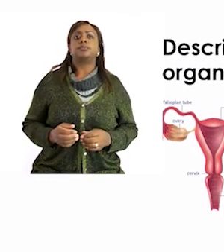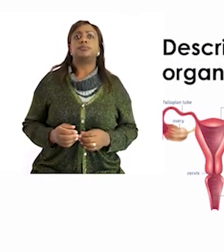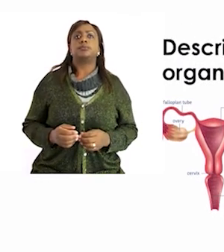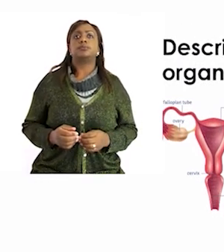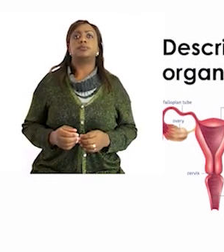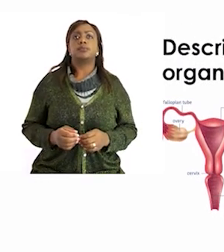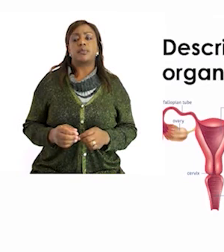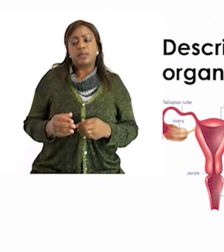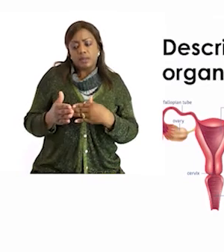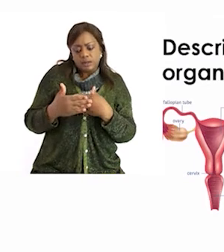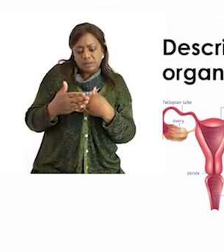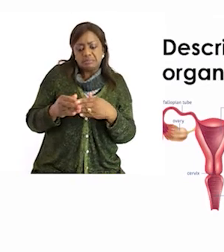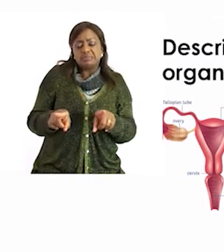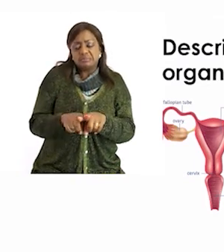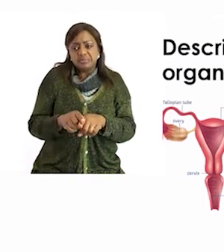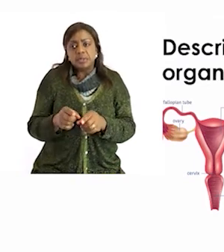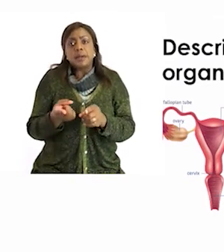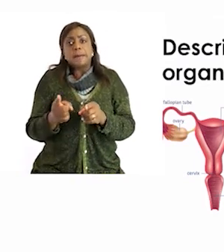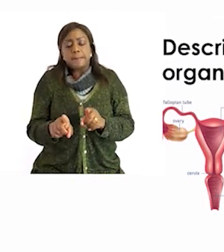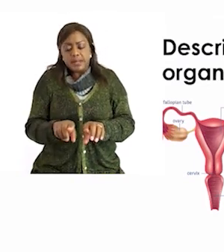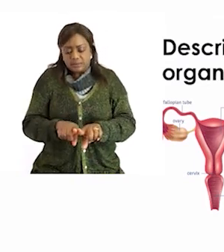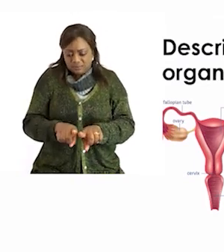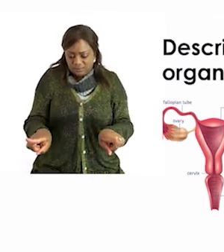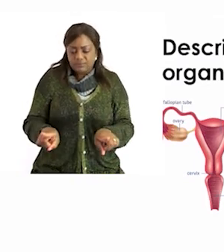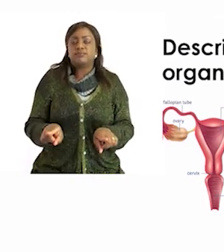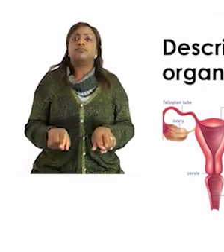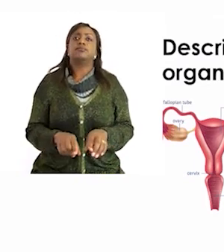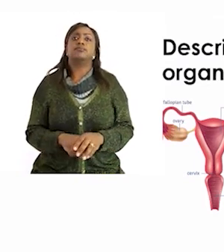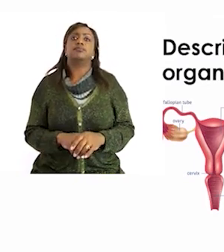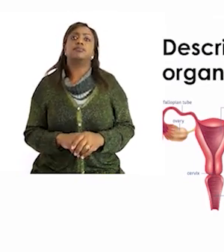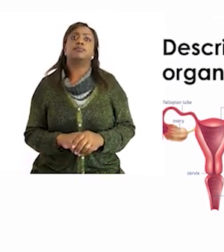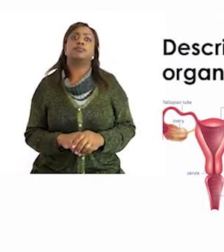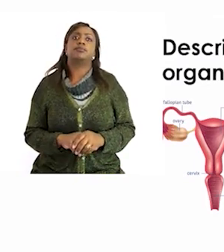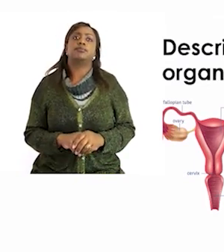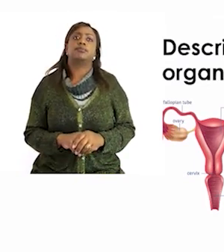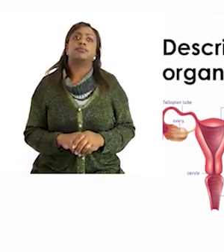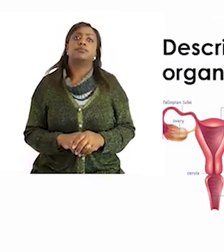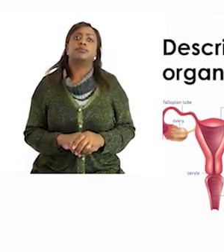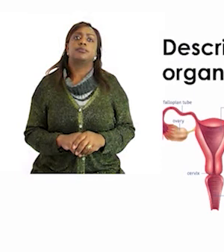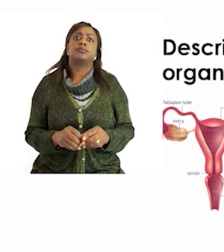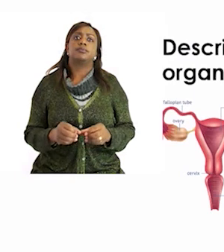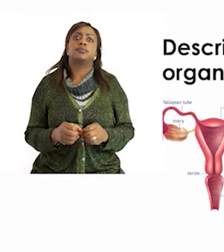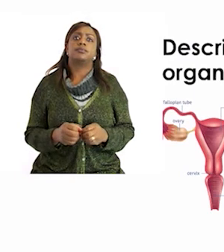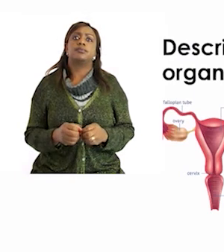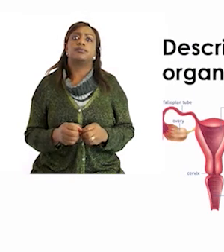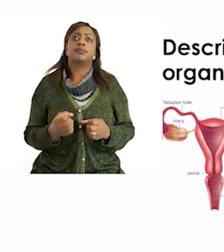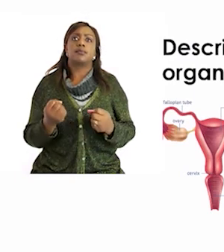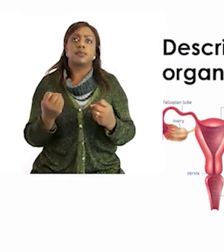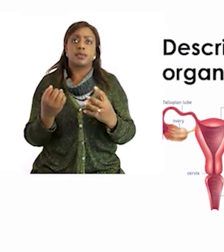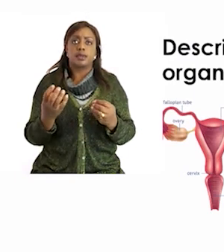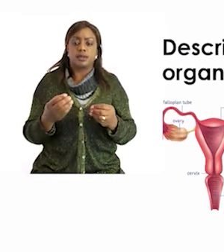similar, and yet it is very different from each other, but there are a lot of complements to